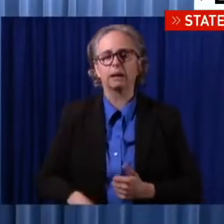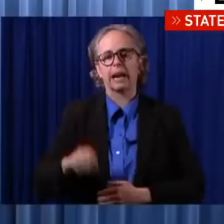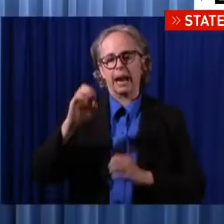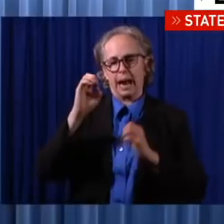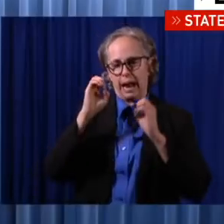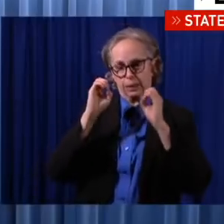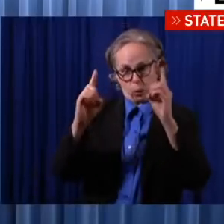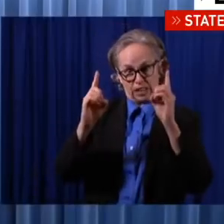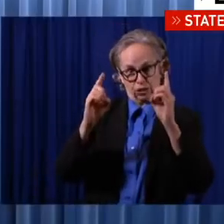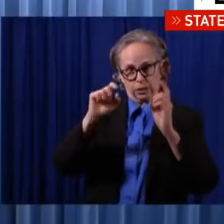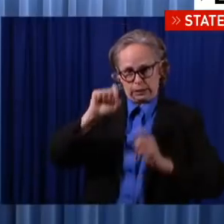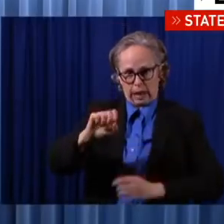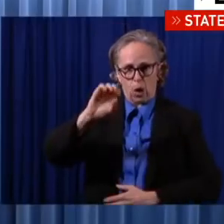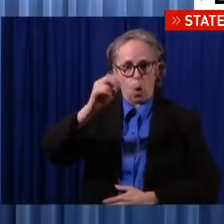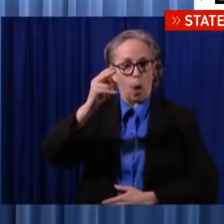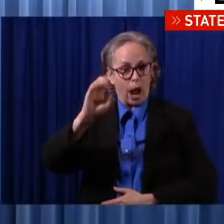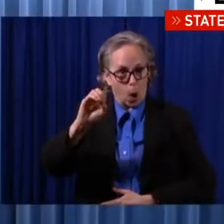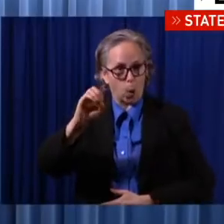www.education.ohio.gov,